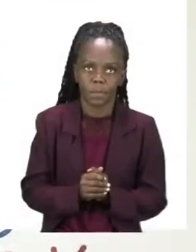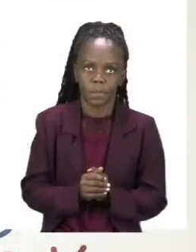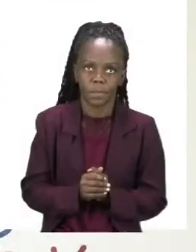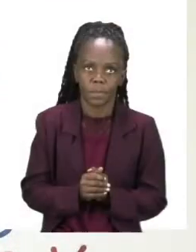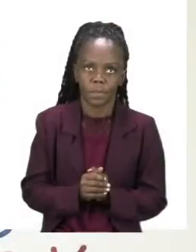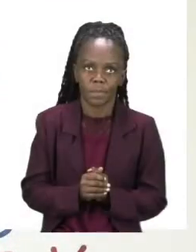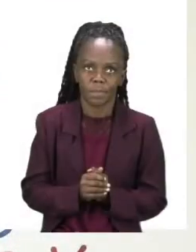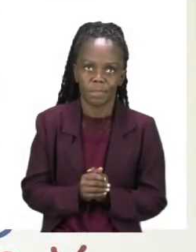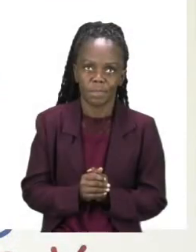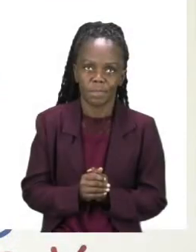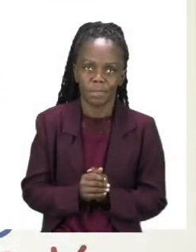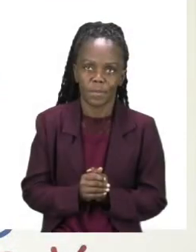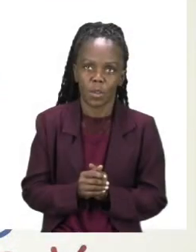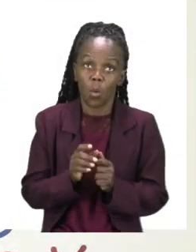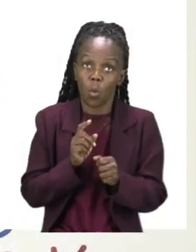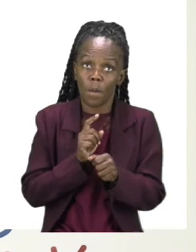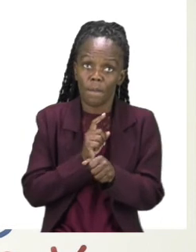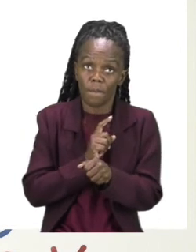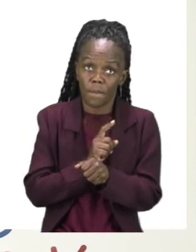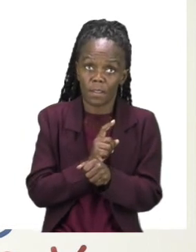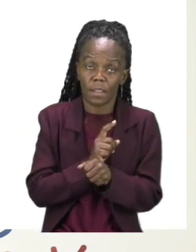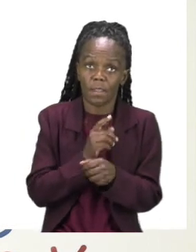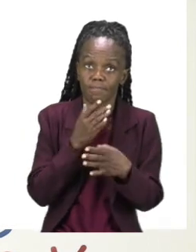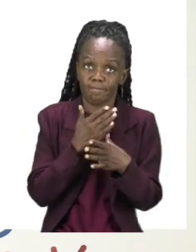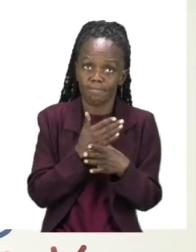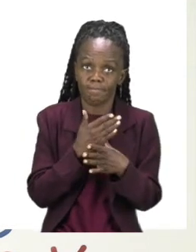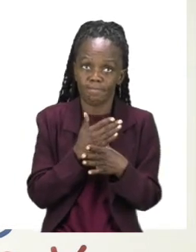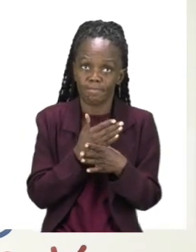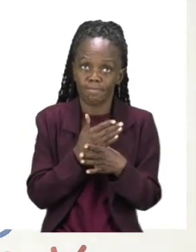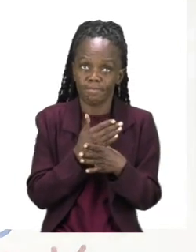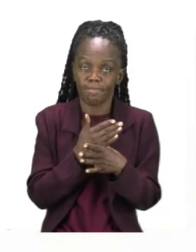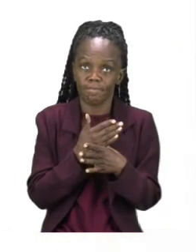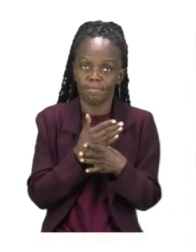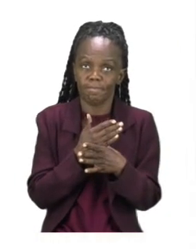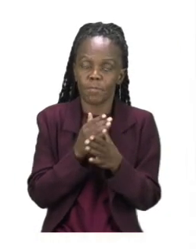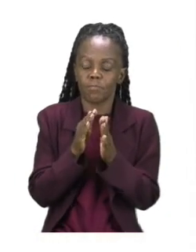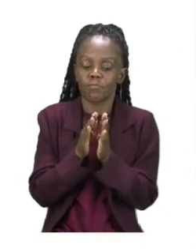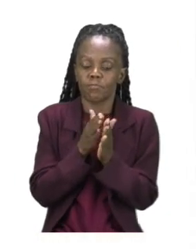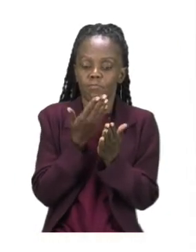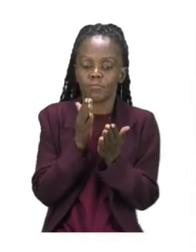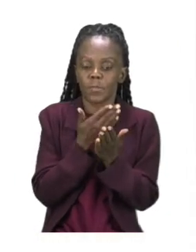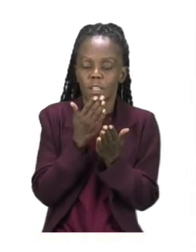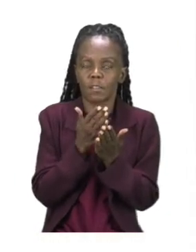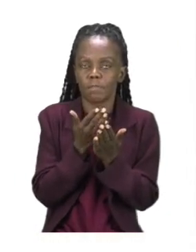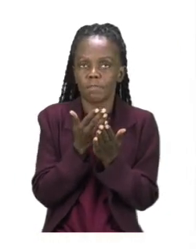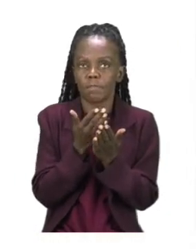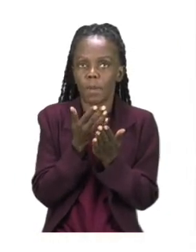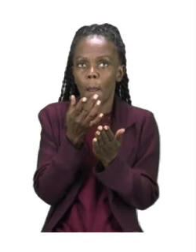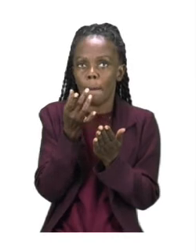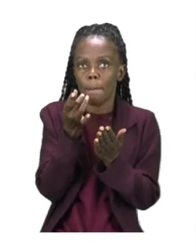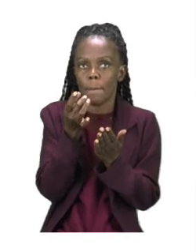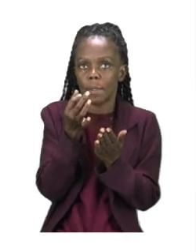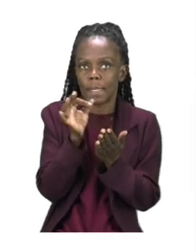For our first exercise, boys and girls, let's turn to page 9. On page 9, we are going